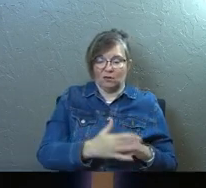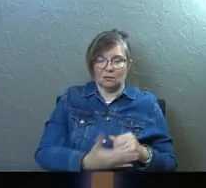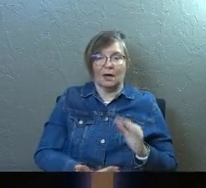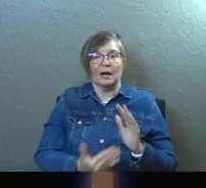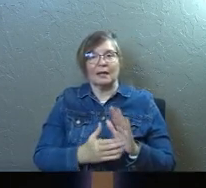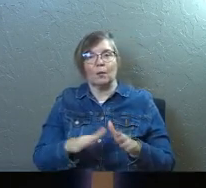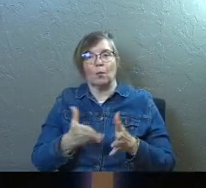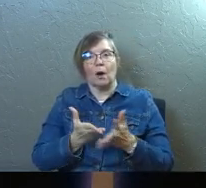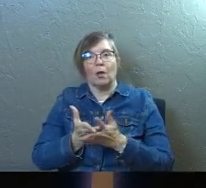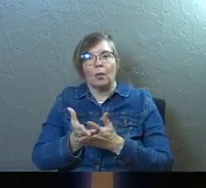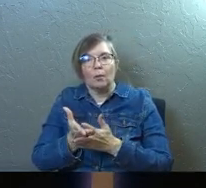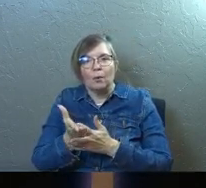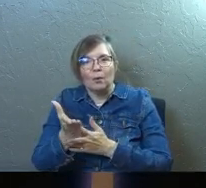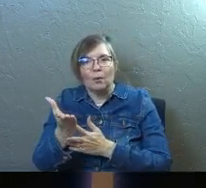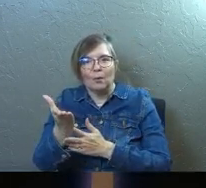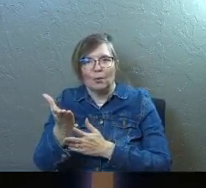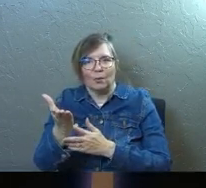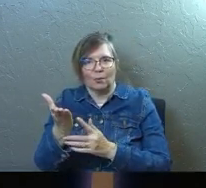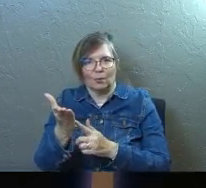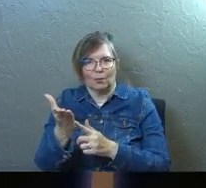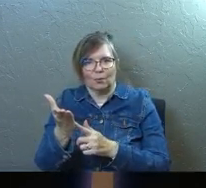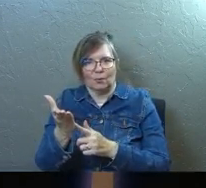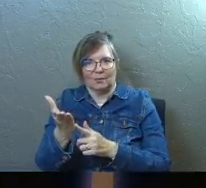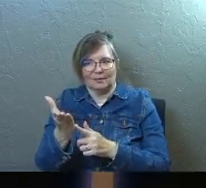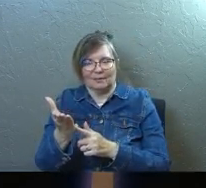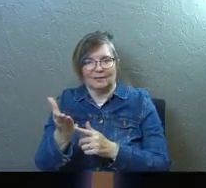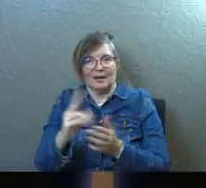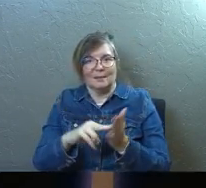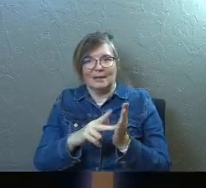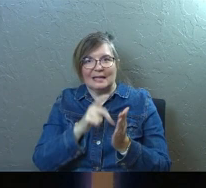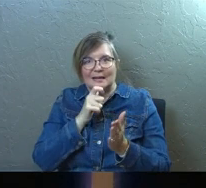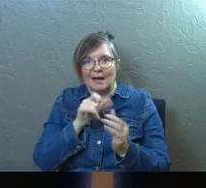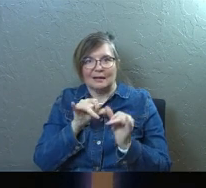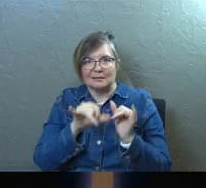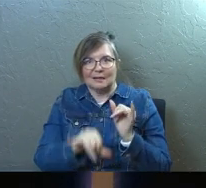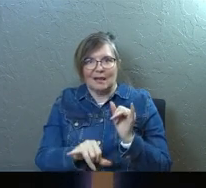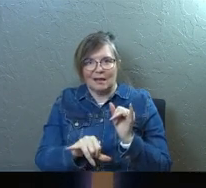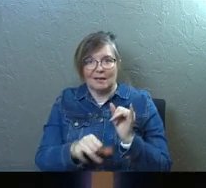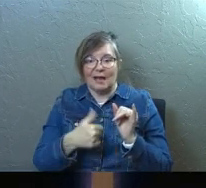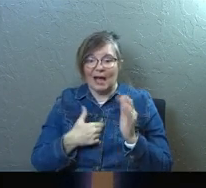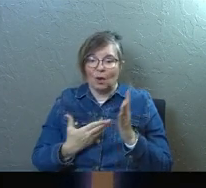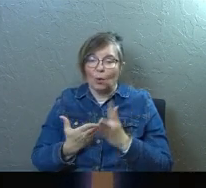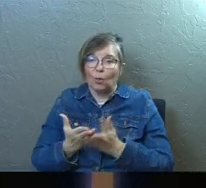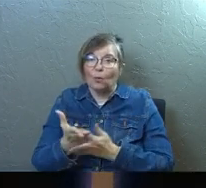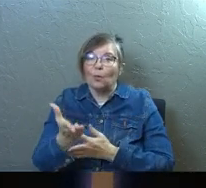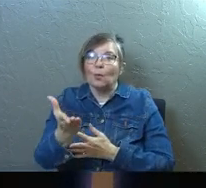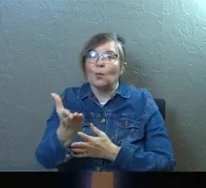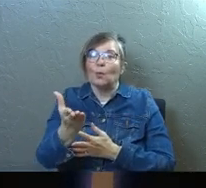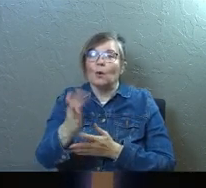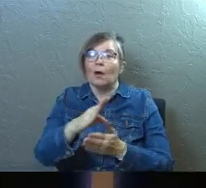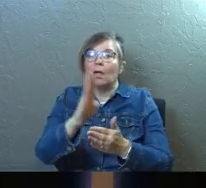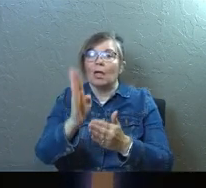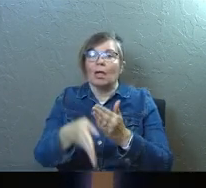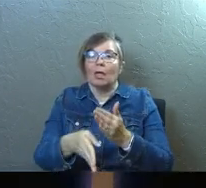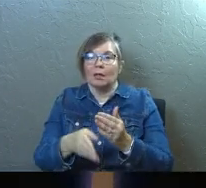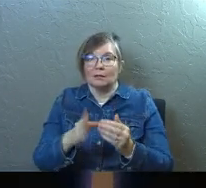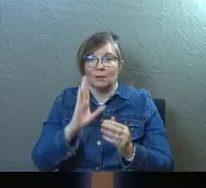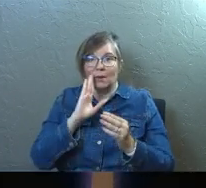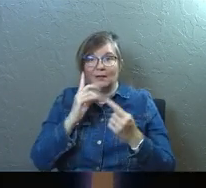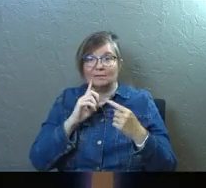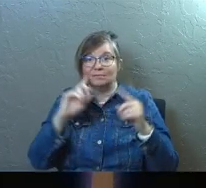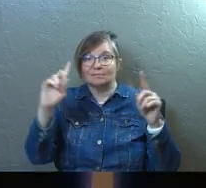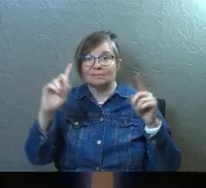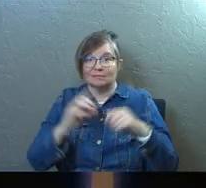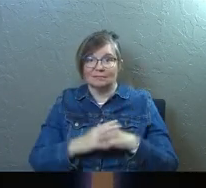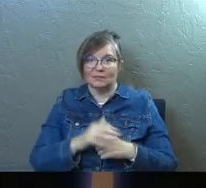Again, when I walk through the valley, it's built right in there into the text. I go through the valley. You are not stuck.